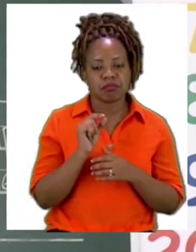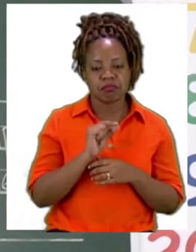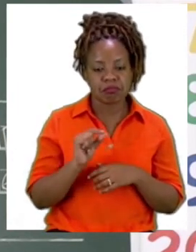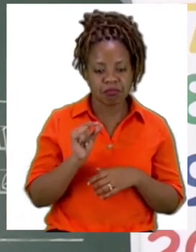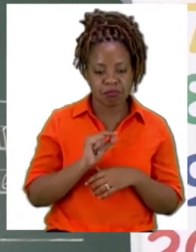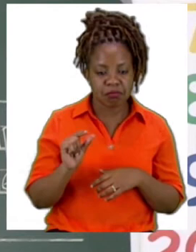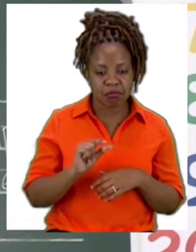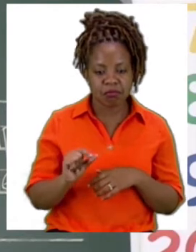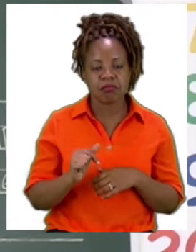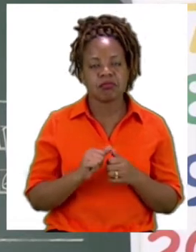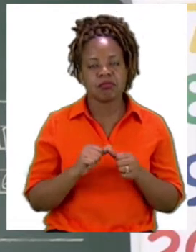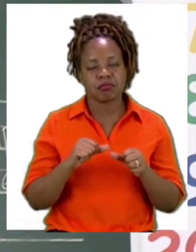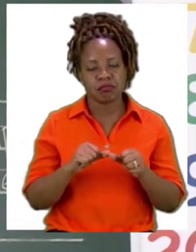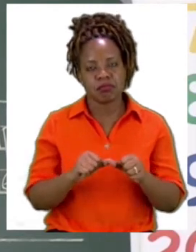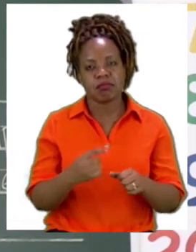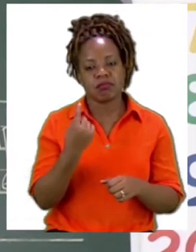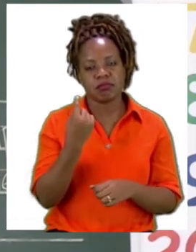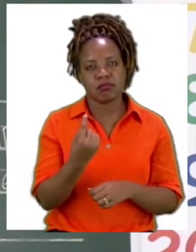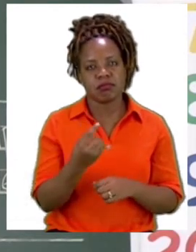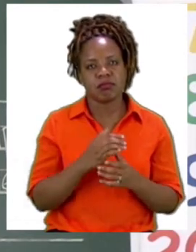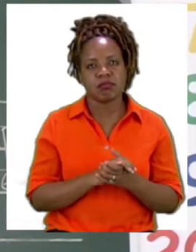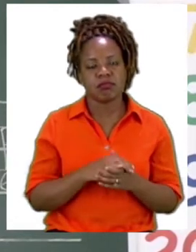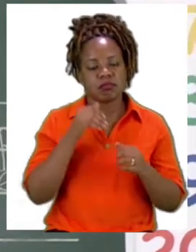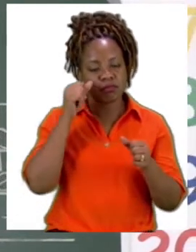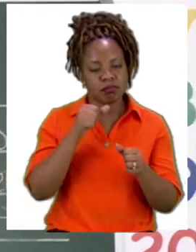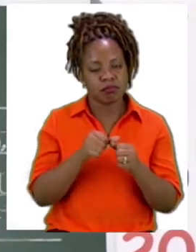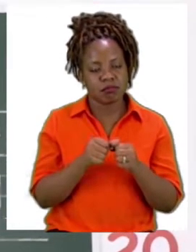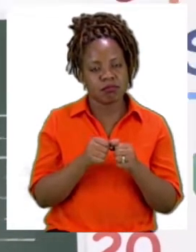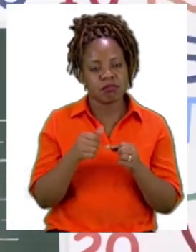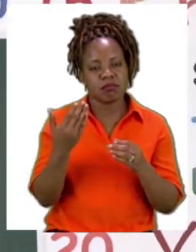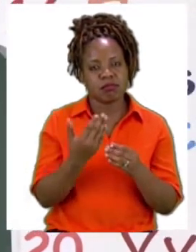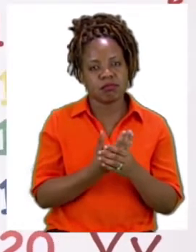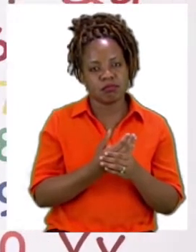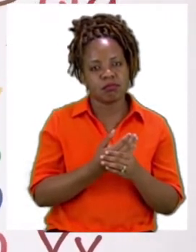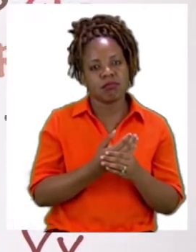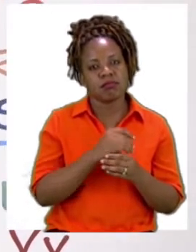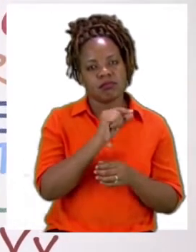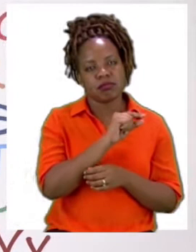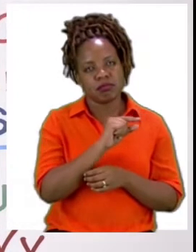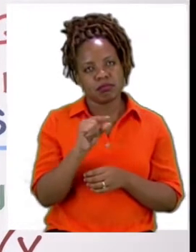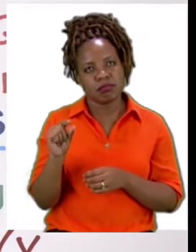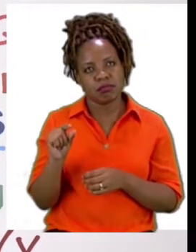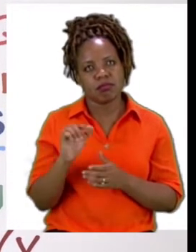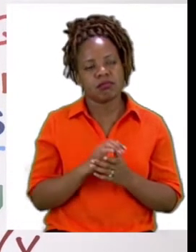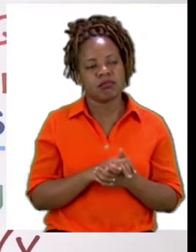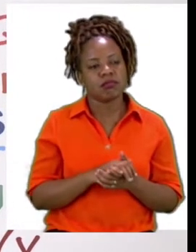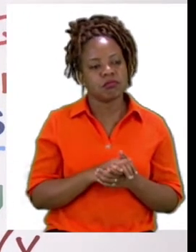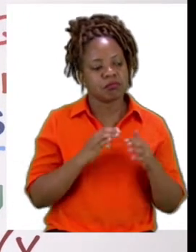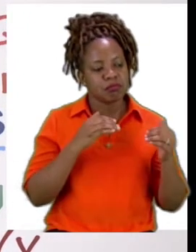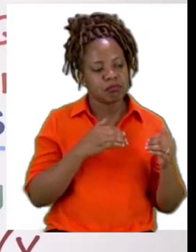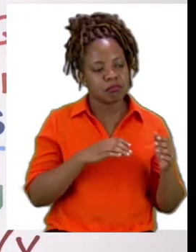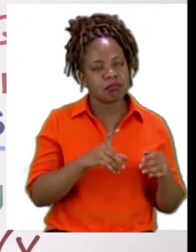by yourselves. Remember, when you are starting a new sentence, you need to put a capital letter.